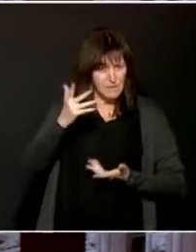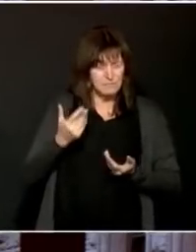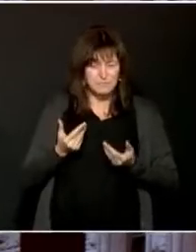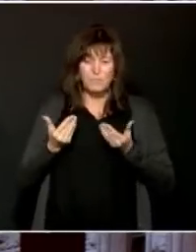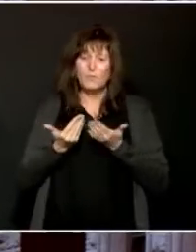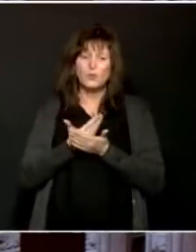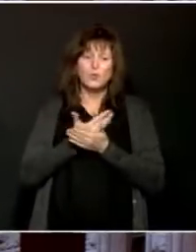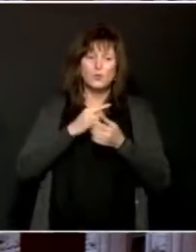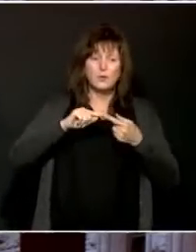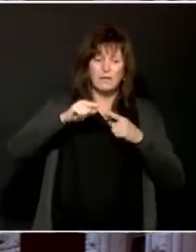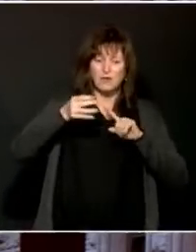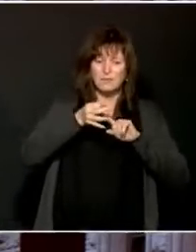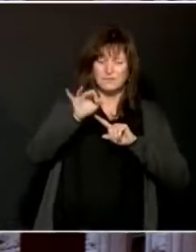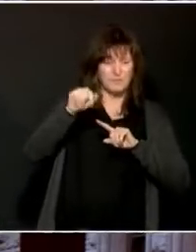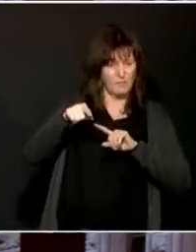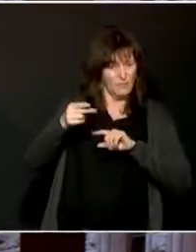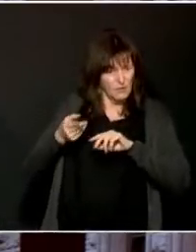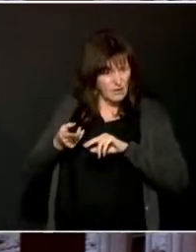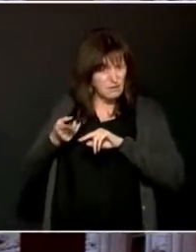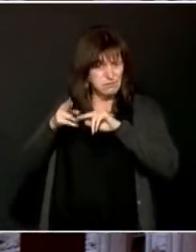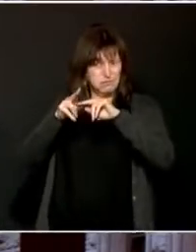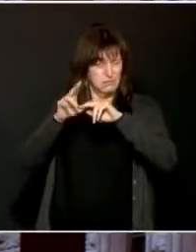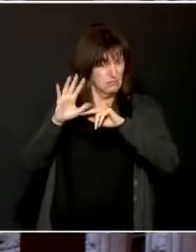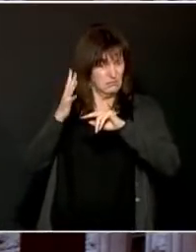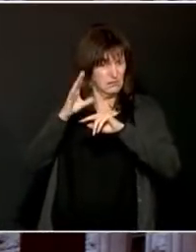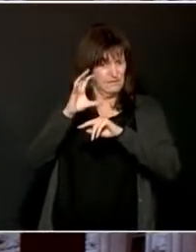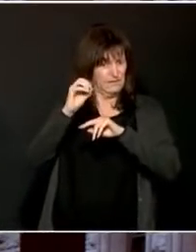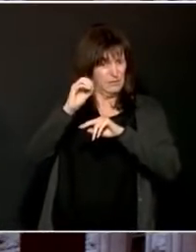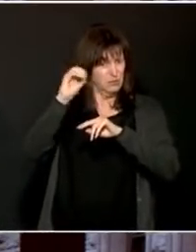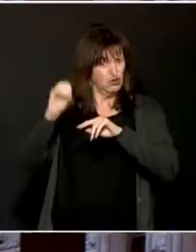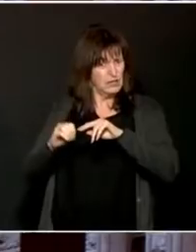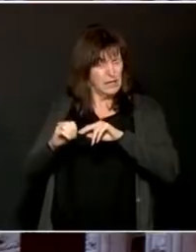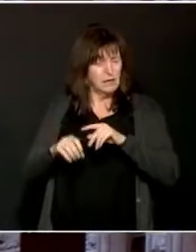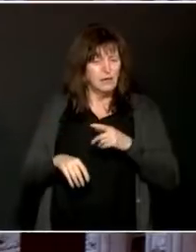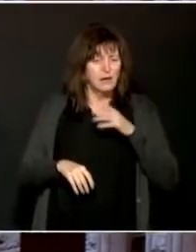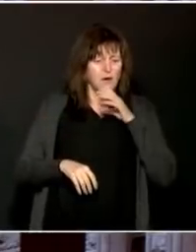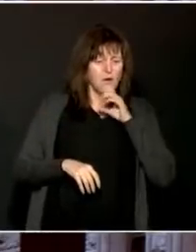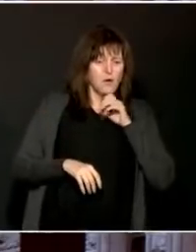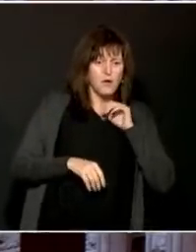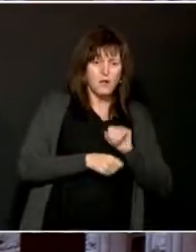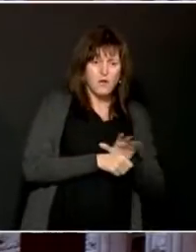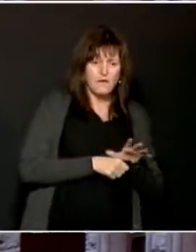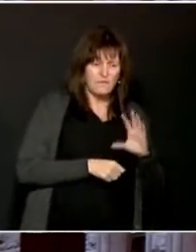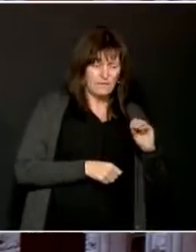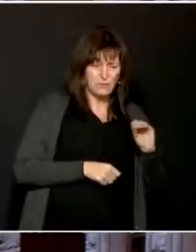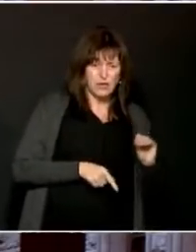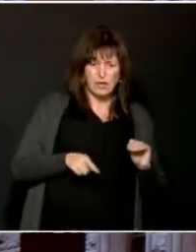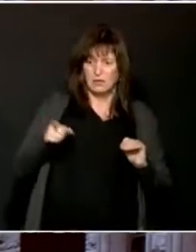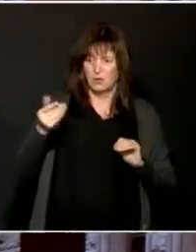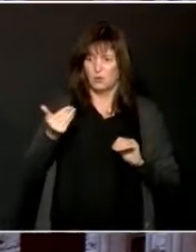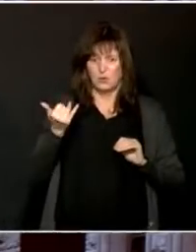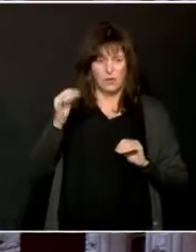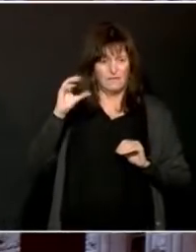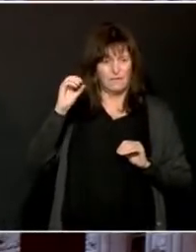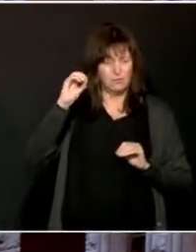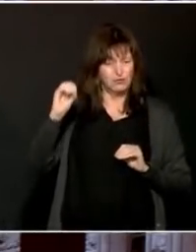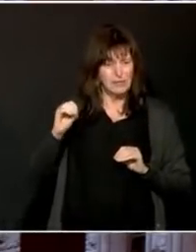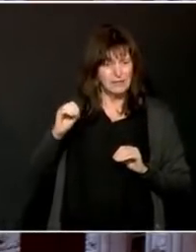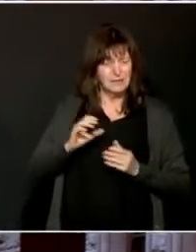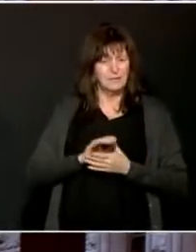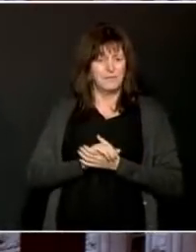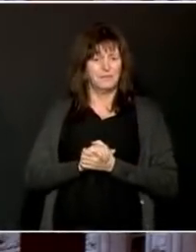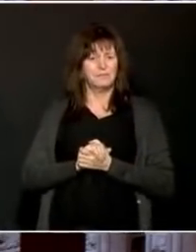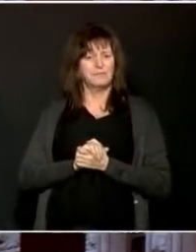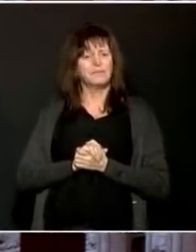up to 50% in that, and some day-to-day samples are even higher, but we're working on the 7-day rolling average. Our